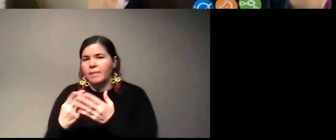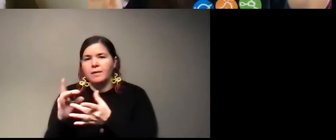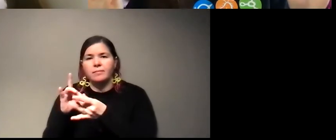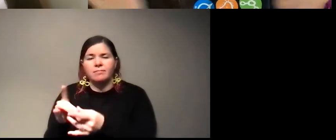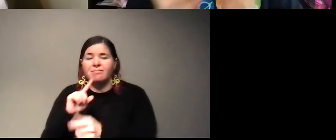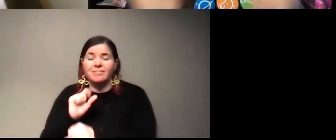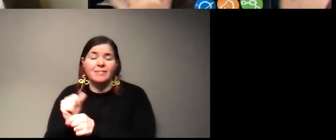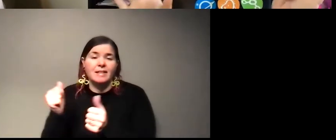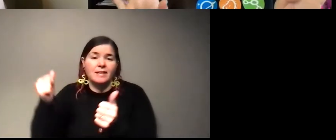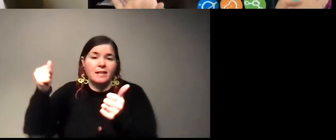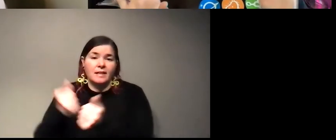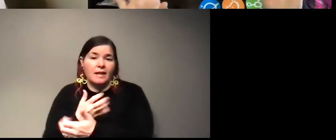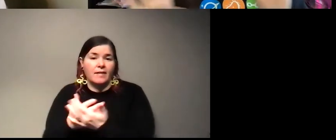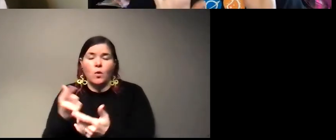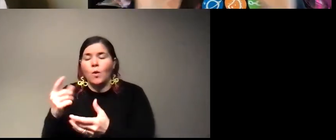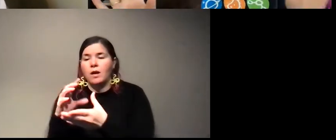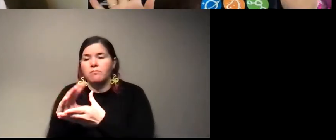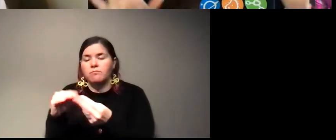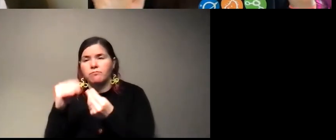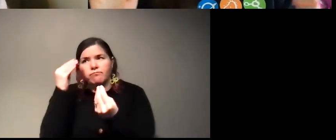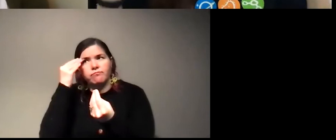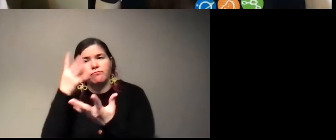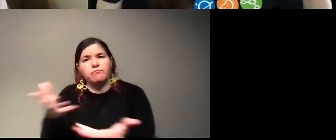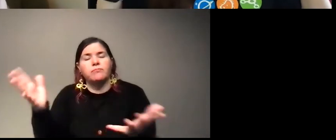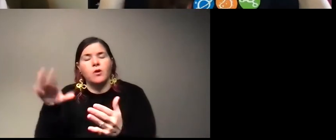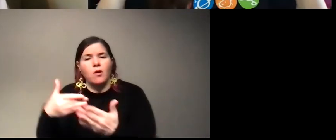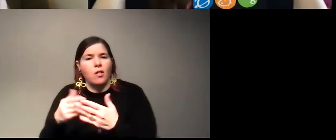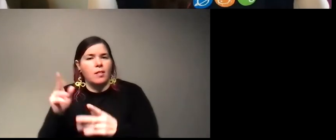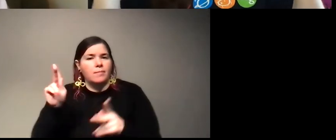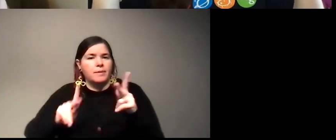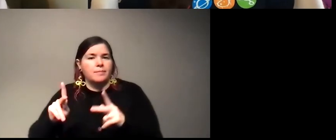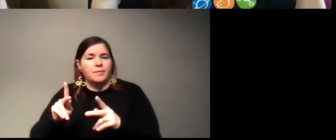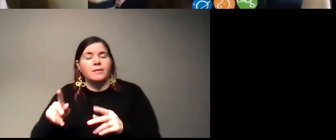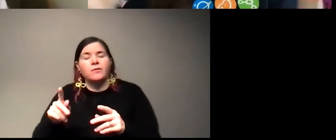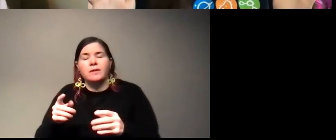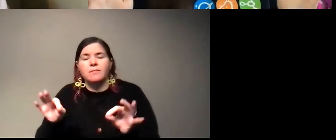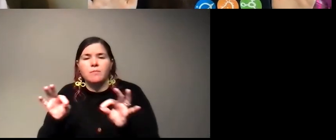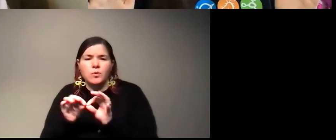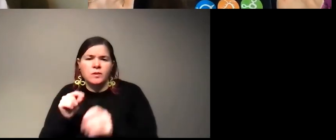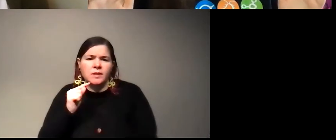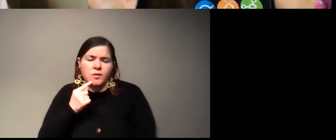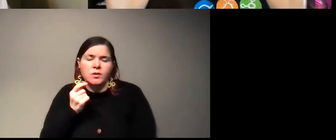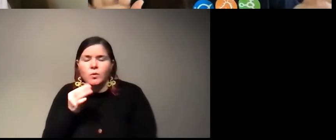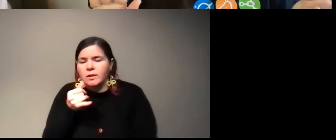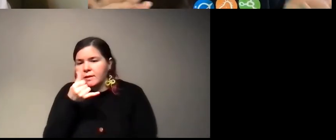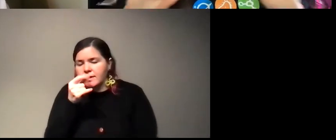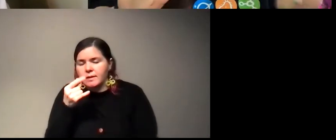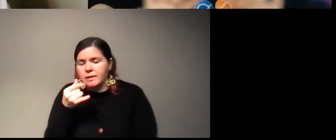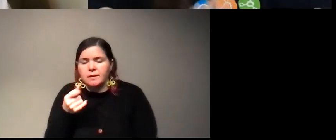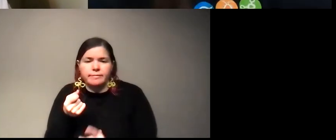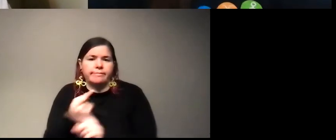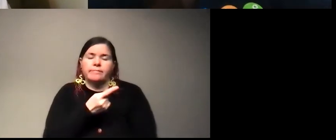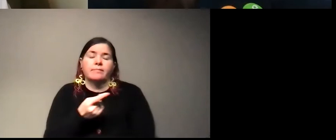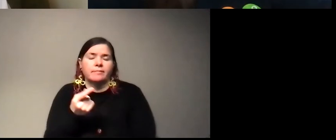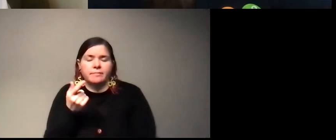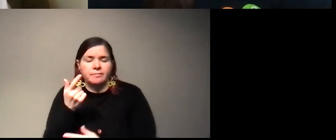literally anything, one message to get across to all humans. It can be as big picture important or silly and insignificant as you'd like.